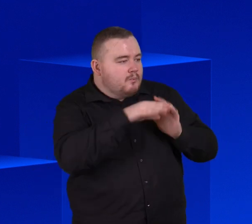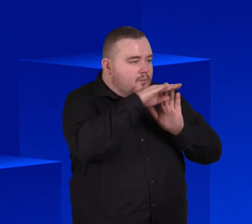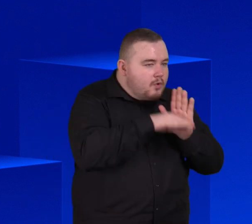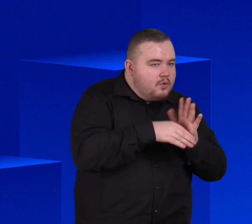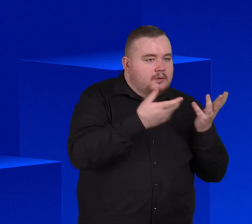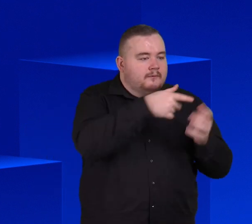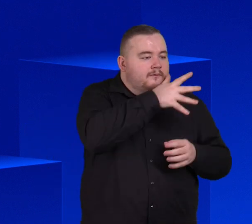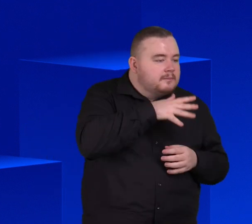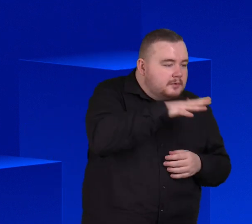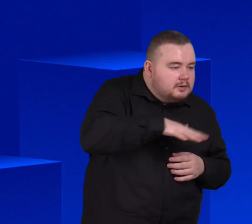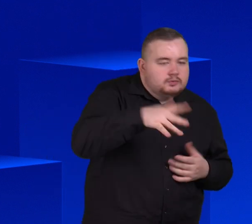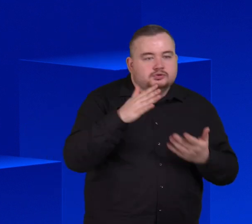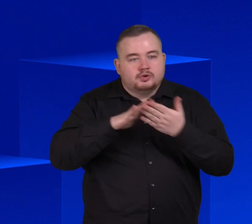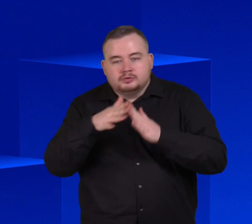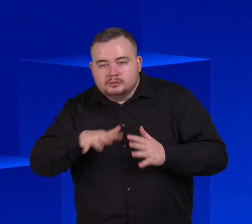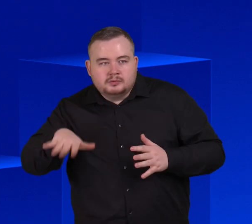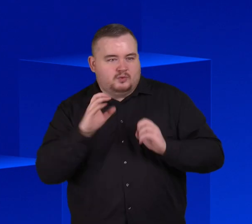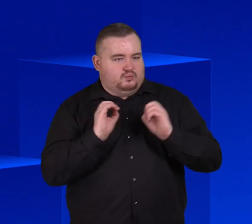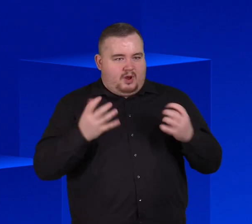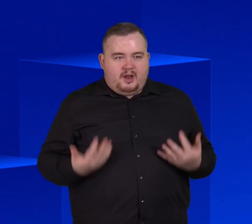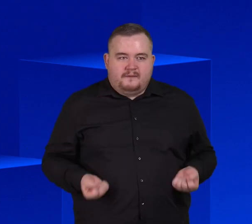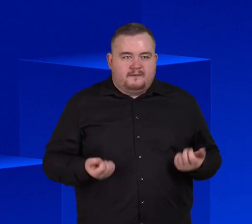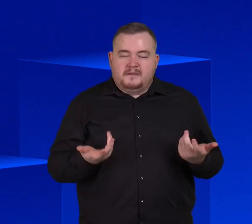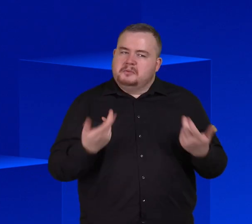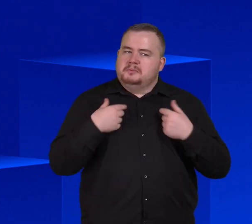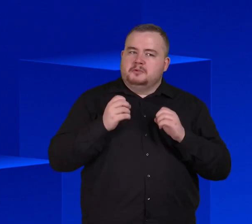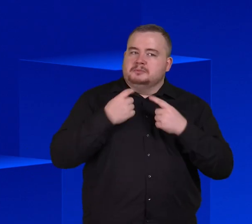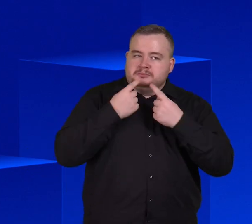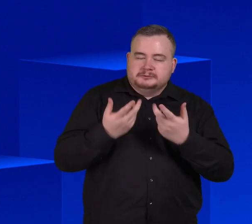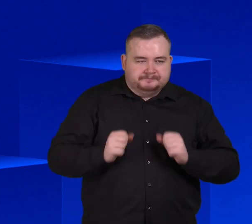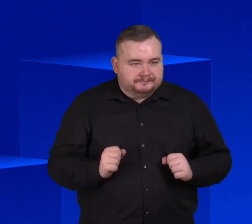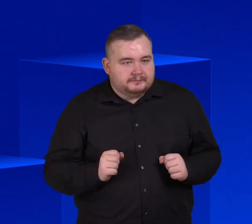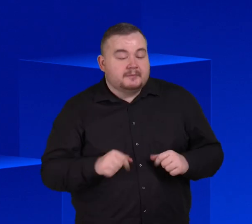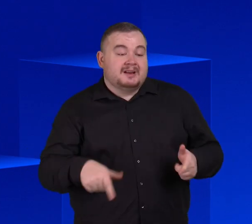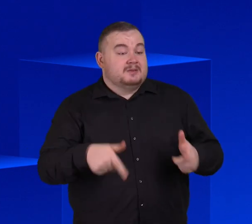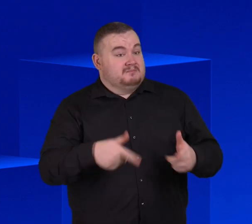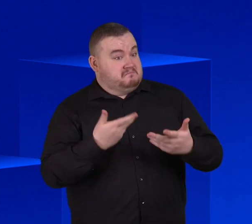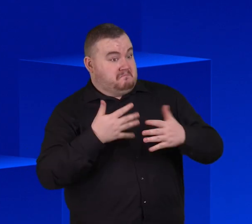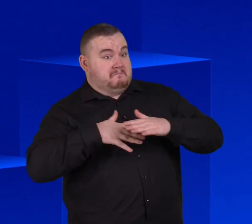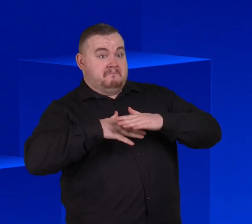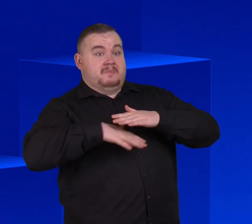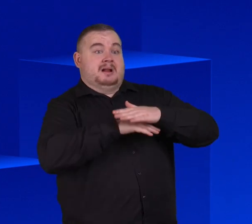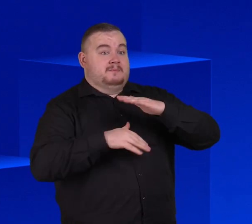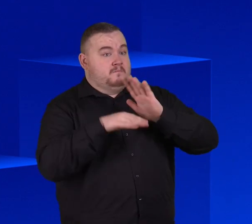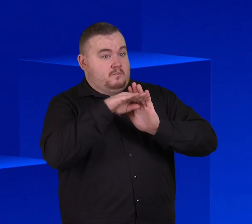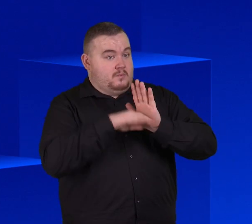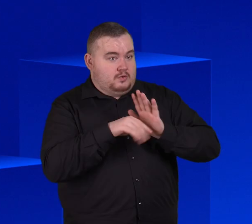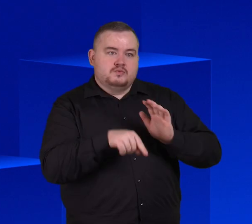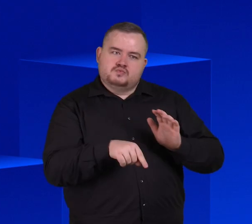And basic rule is to react basing on subsidiarity